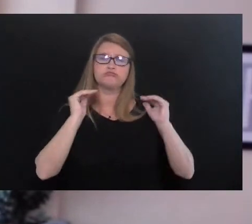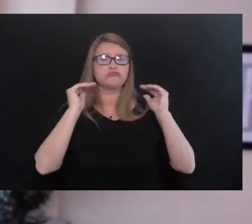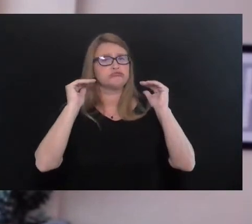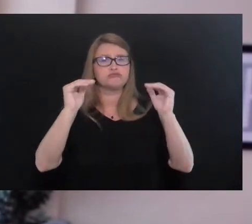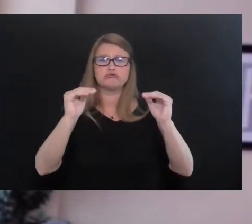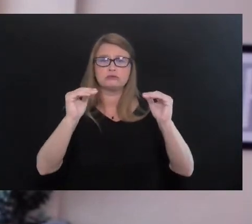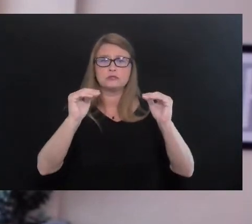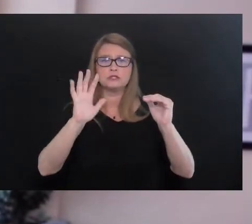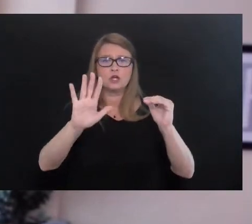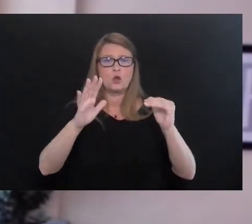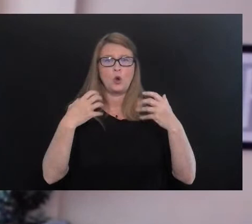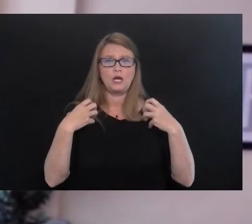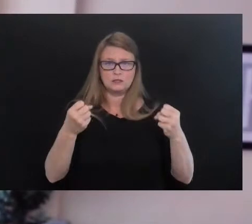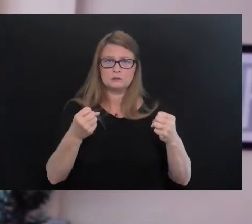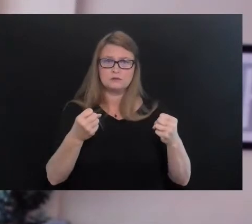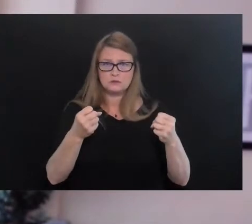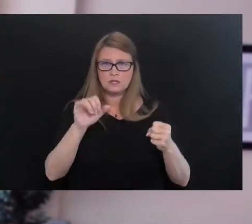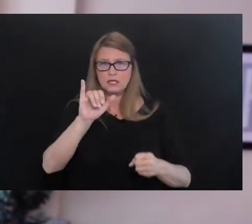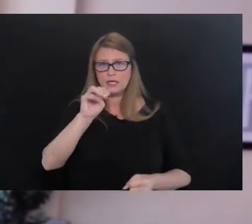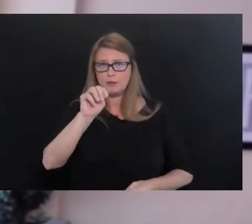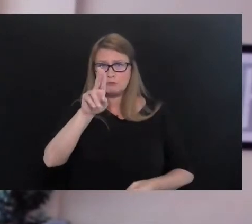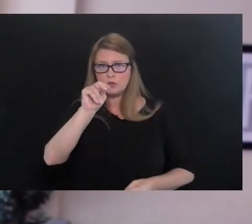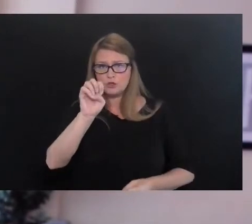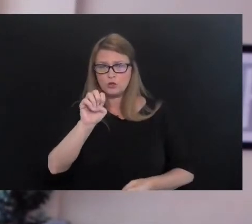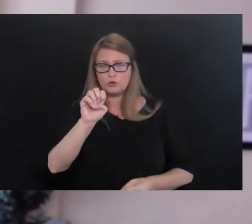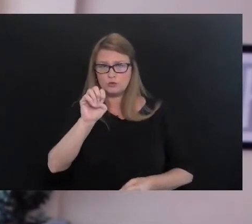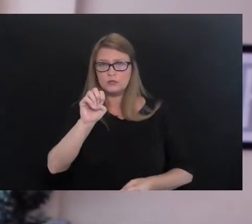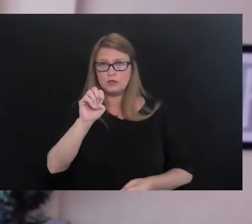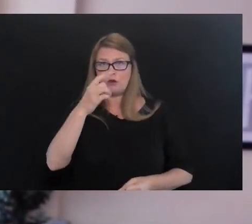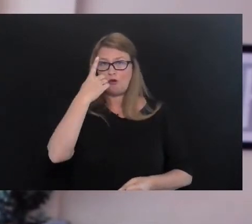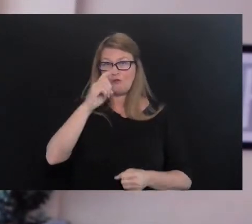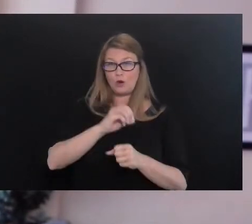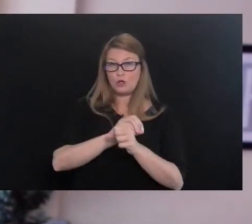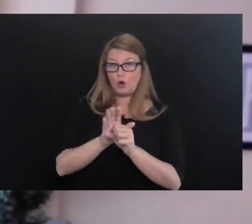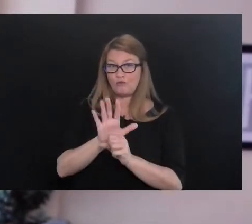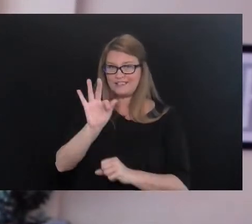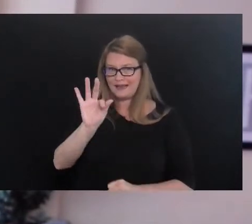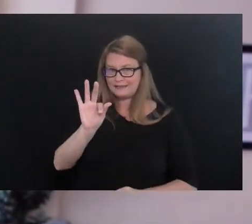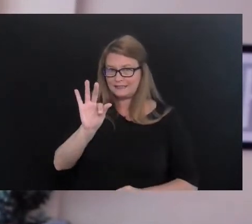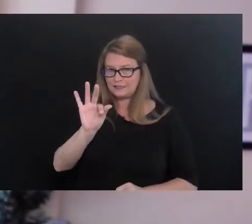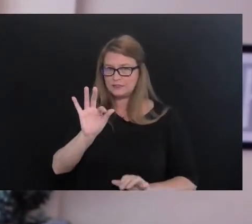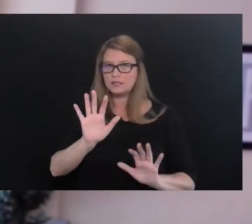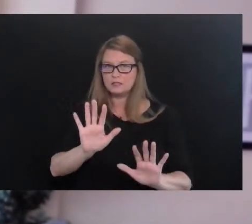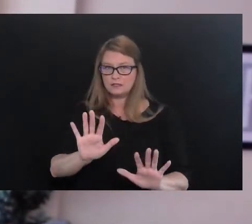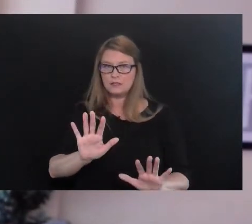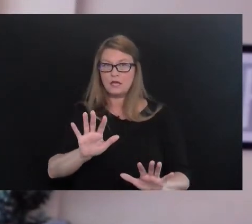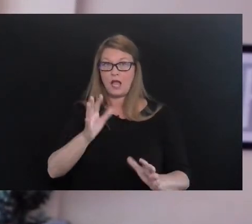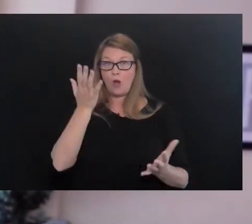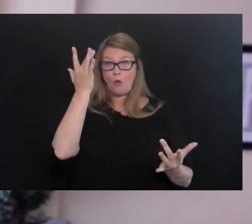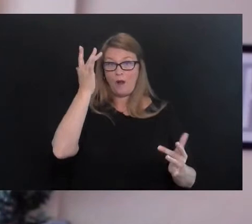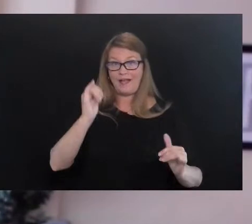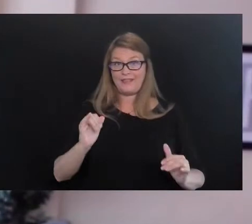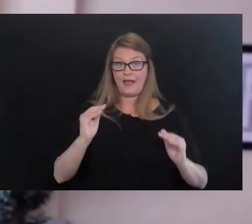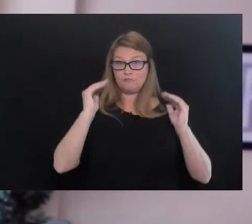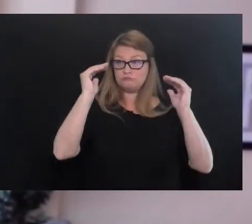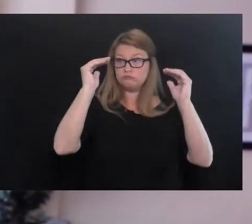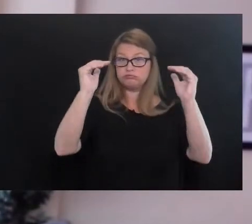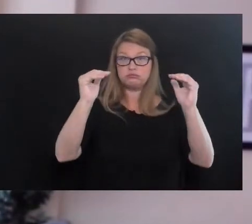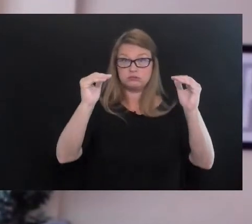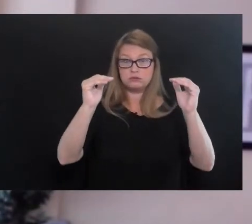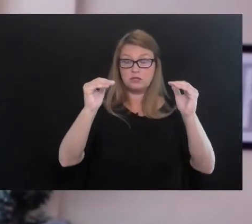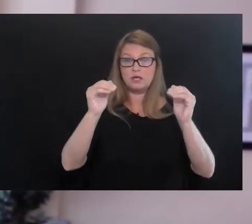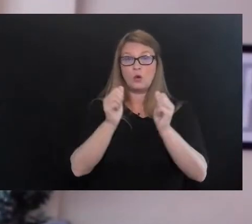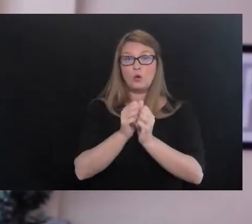immune response against COVID-19. And because of the great increase in both